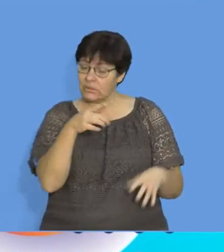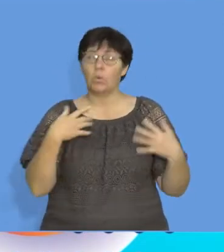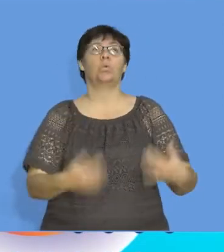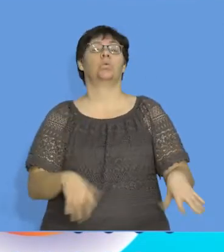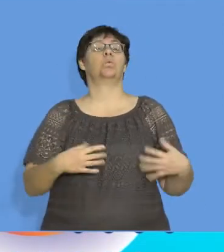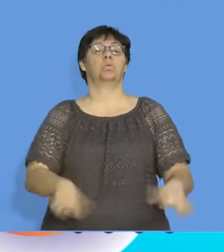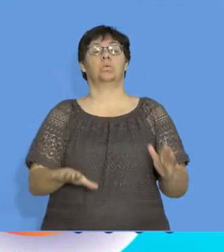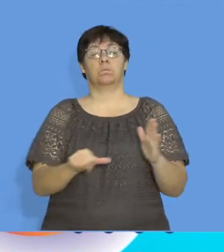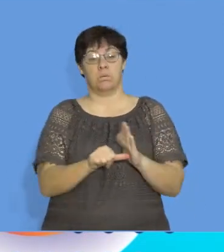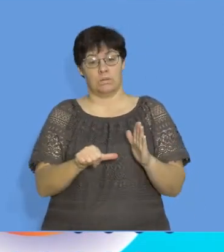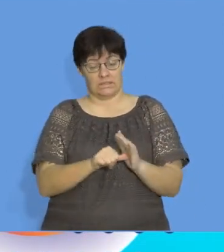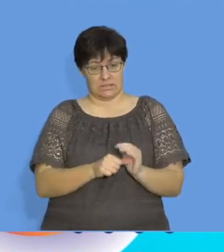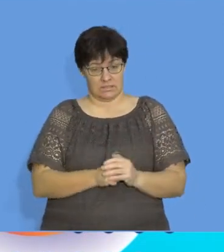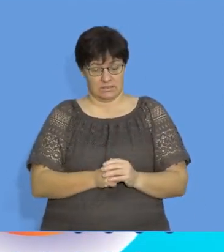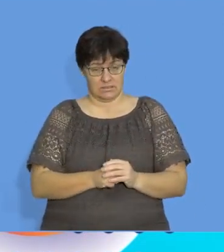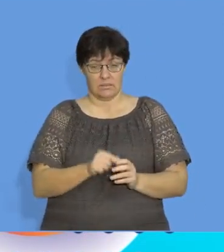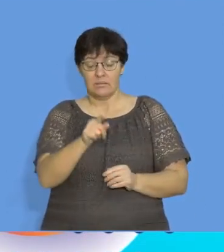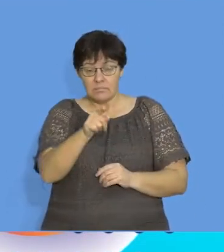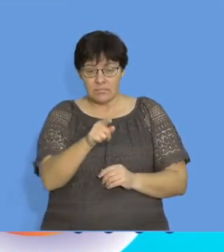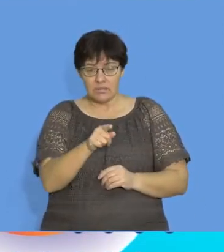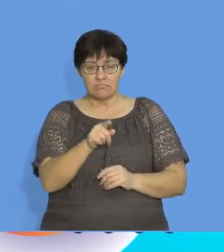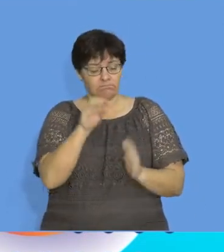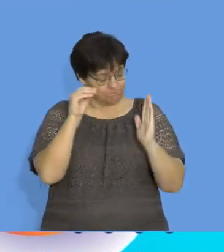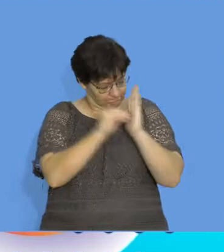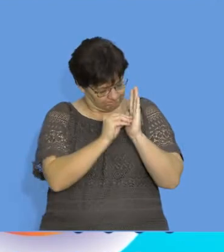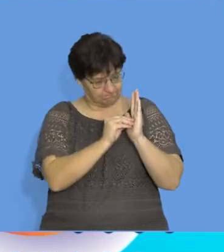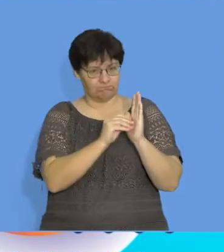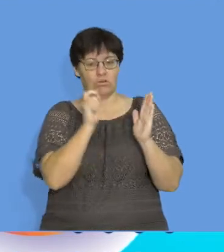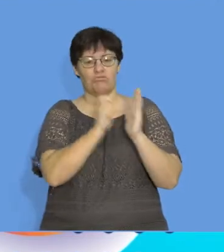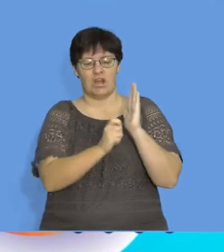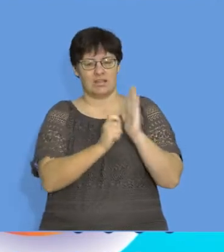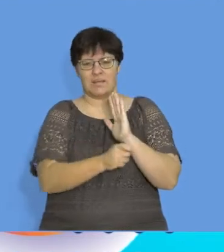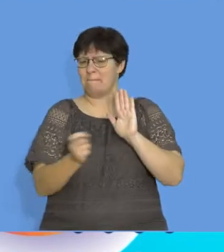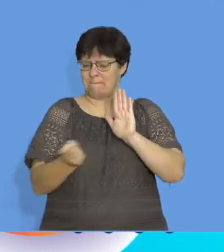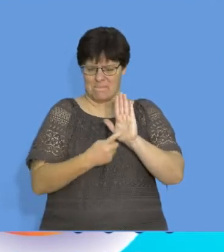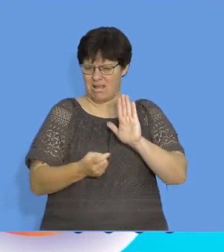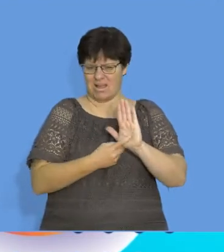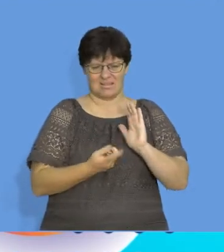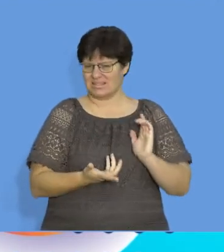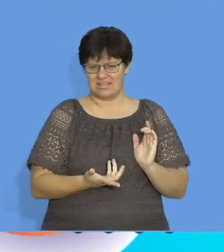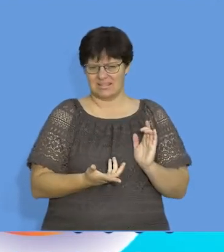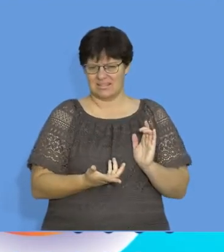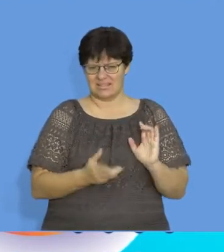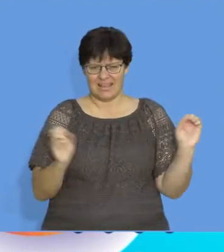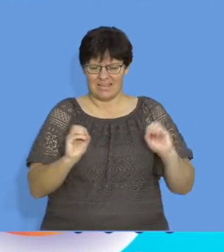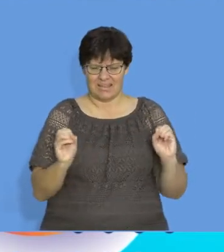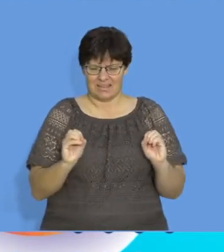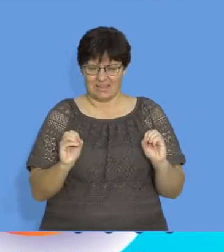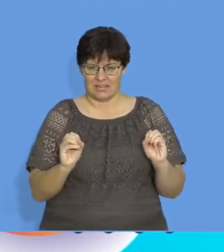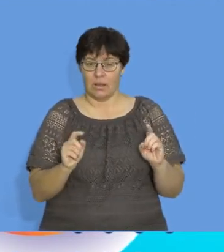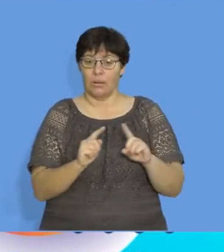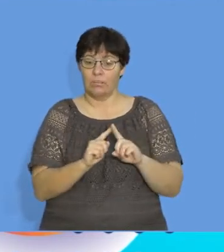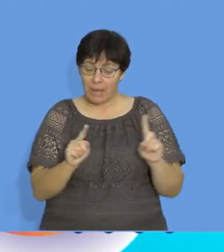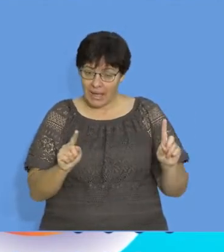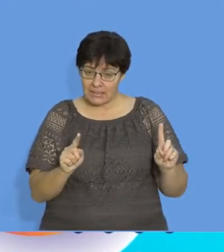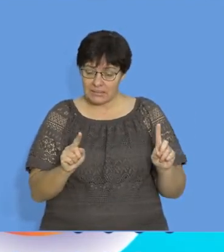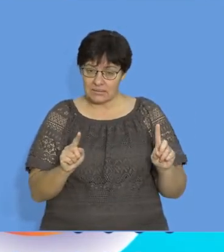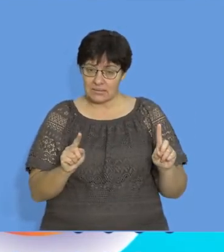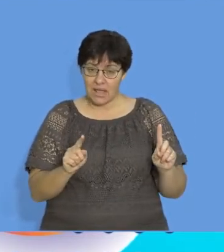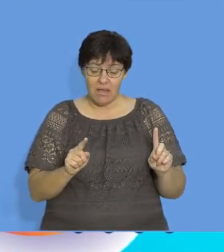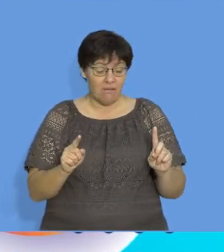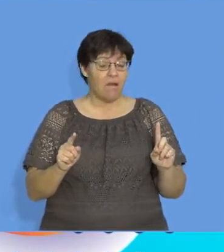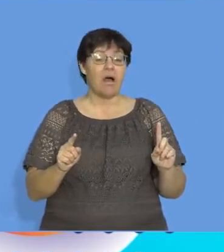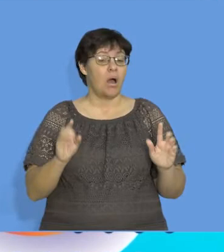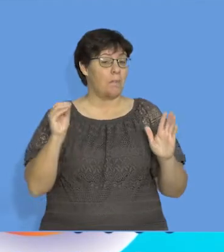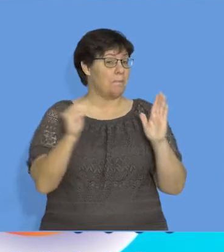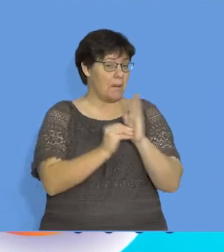I suggest that you actually write it down. There's no marks for making this choice. But if you don't write